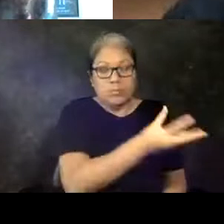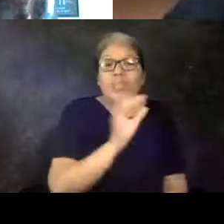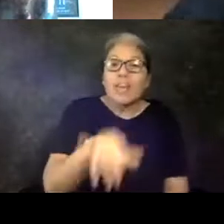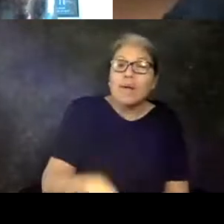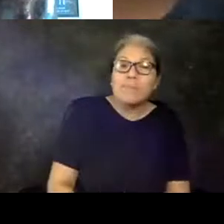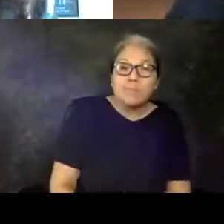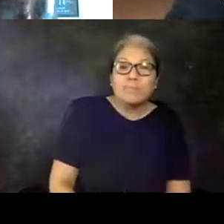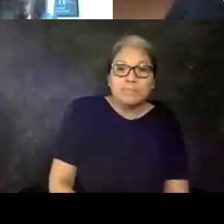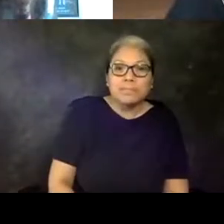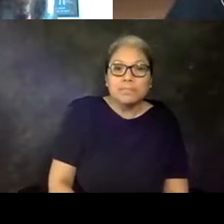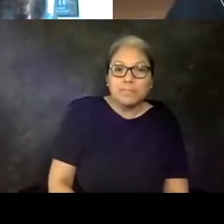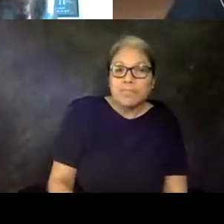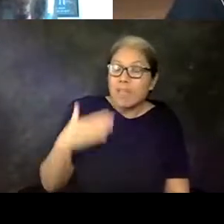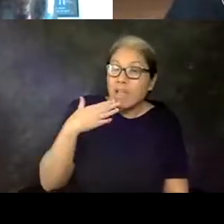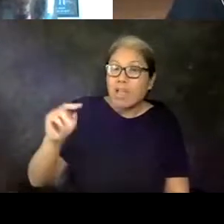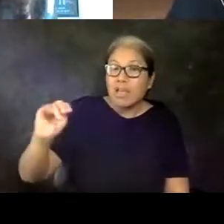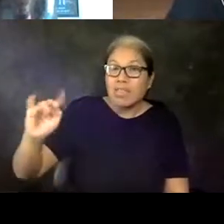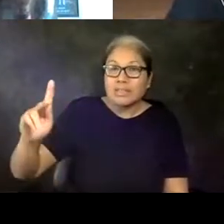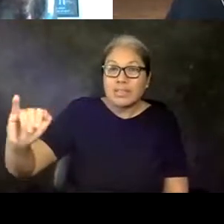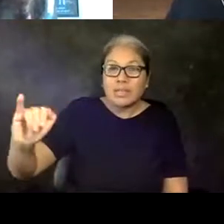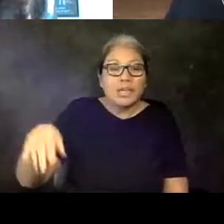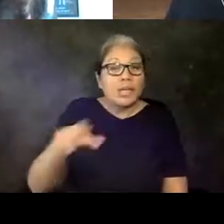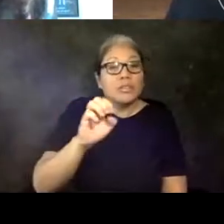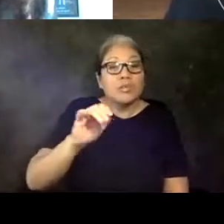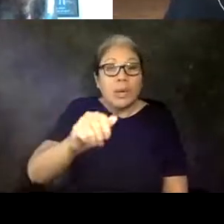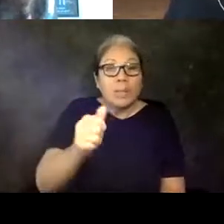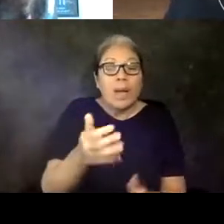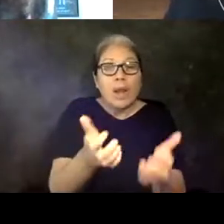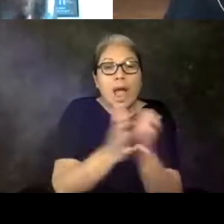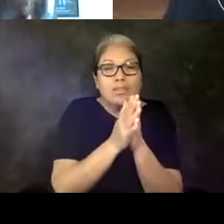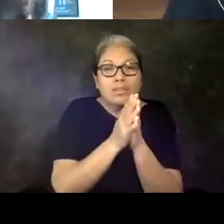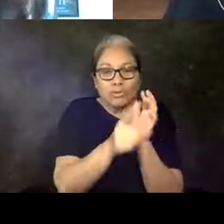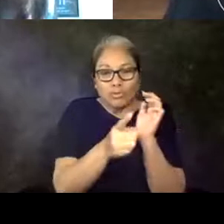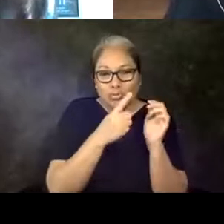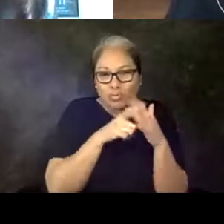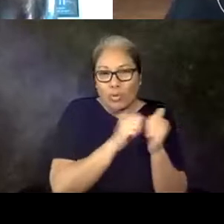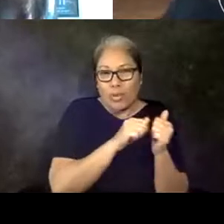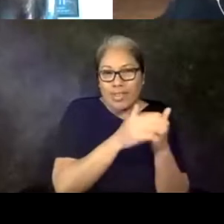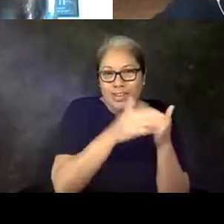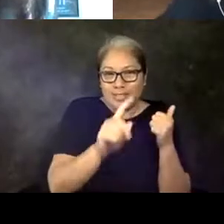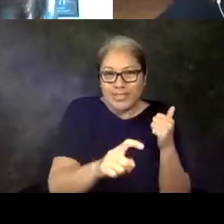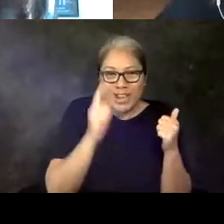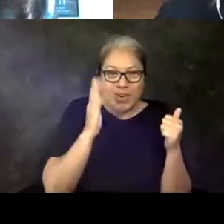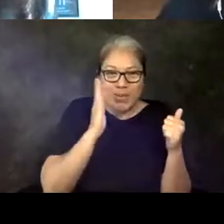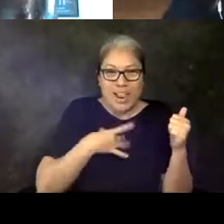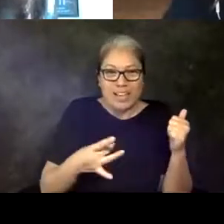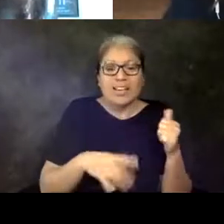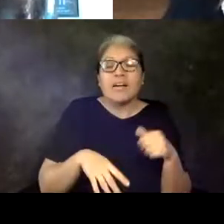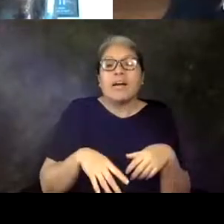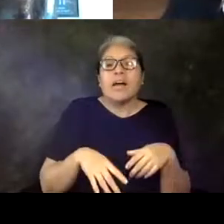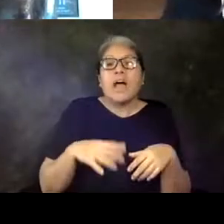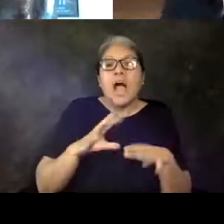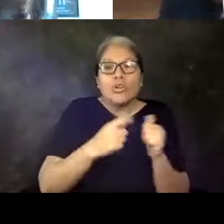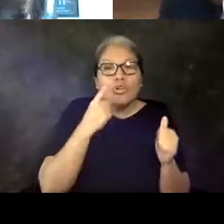Thanks, Nikki. Rima, I'm going to ask you to start with this next question, which I know you're going to like. It's how do you think